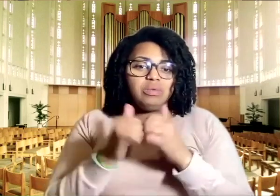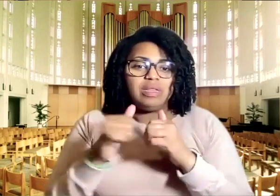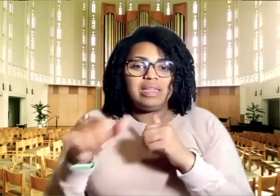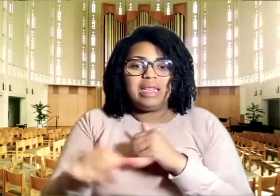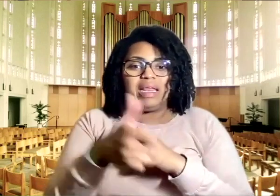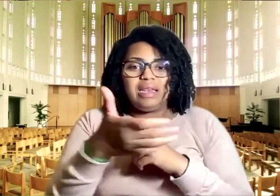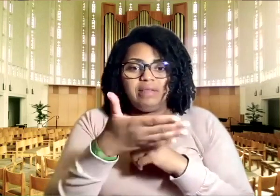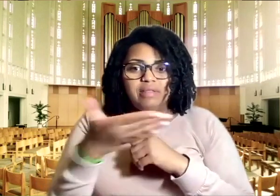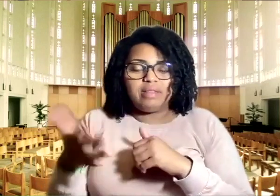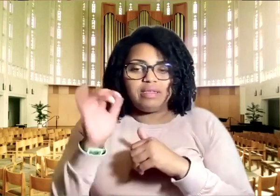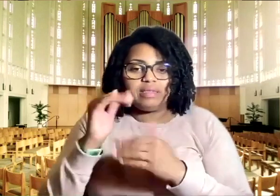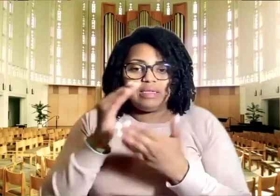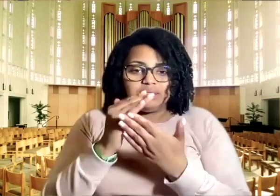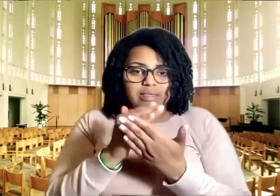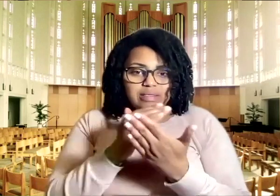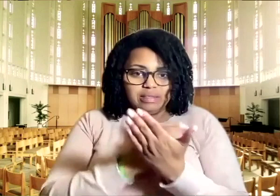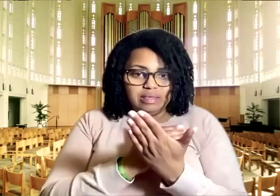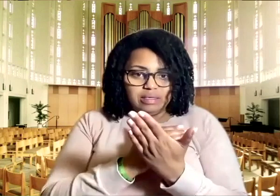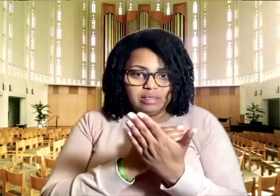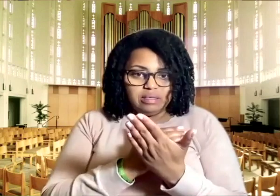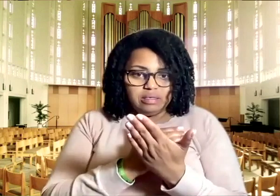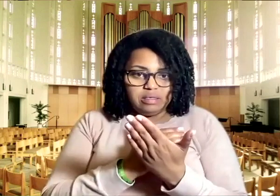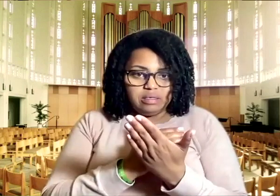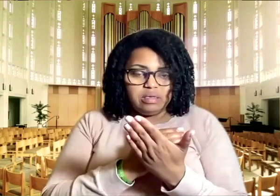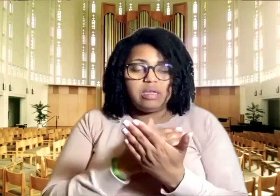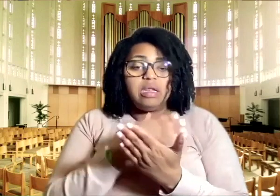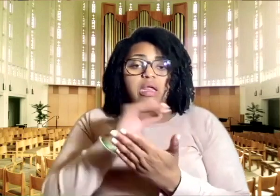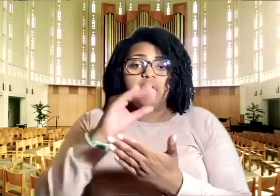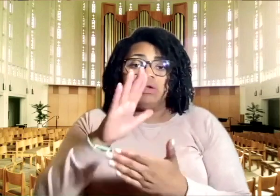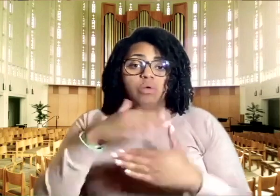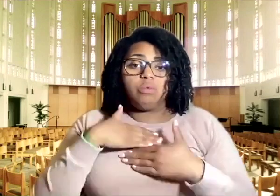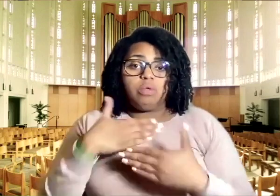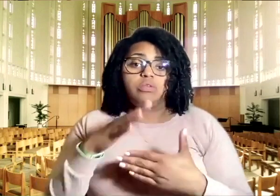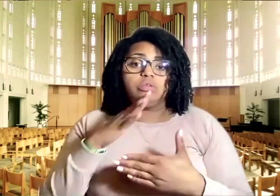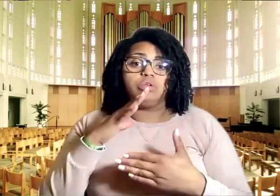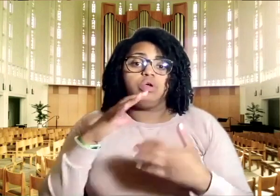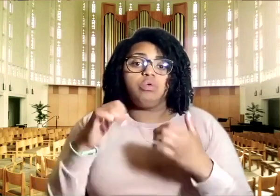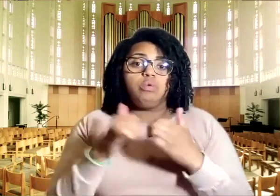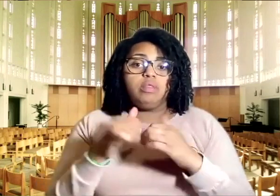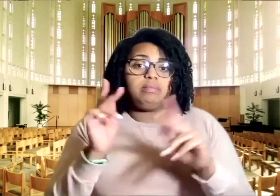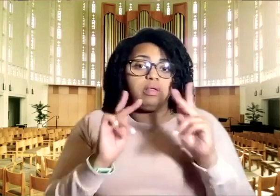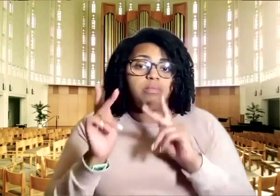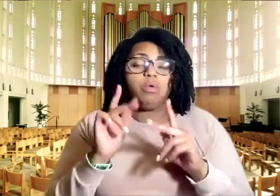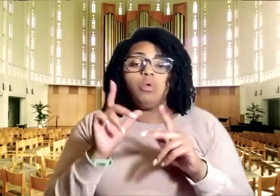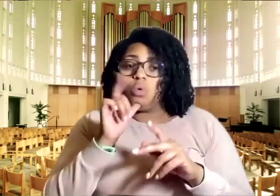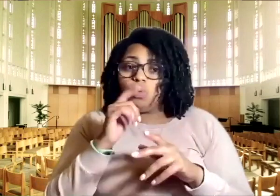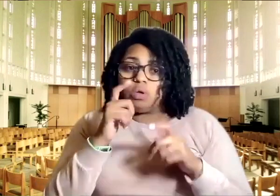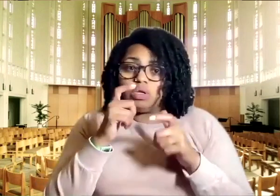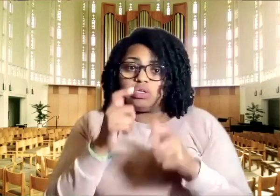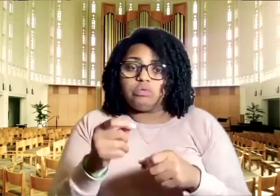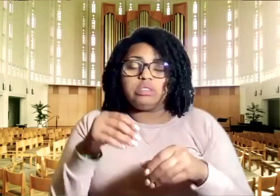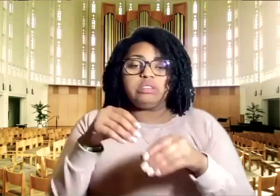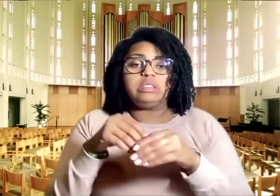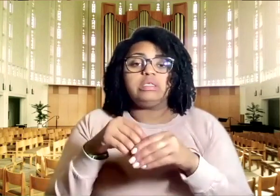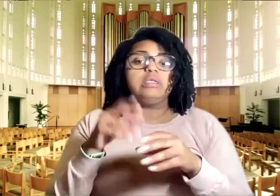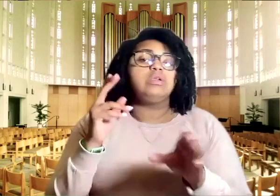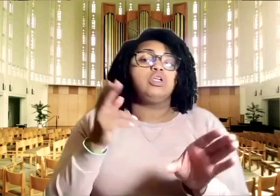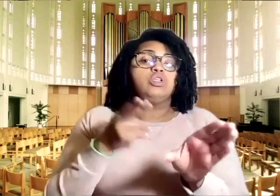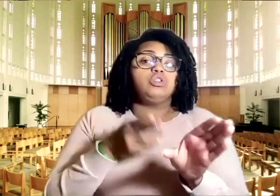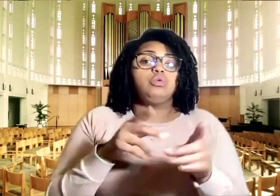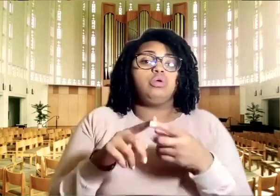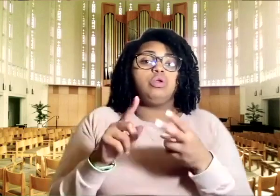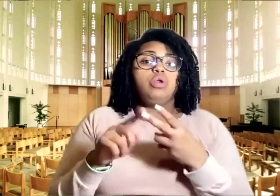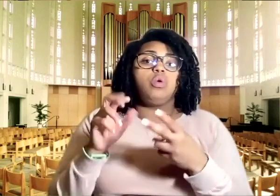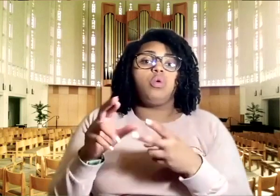are listed, and you're willing to talk with folks who are interested in either joining or carrying the